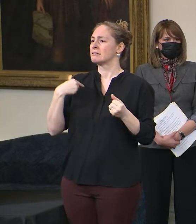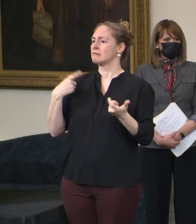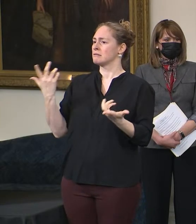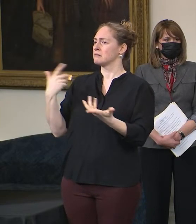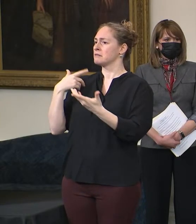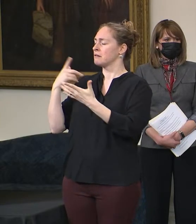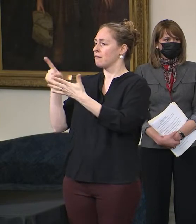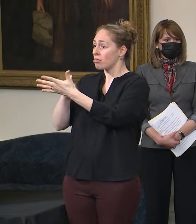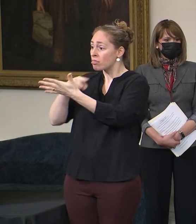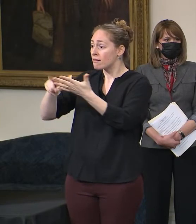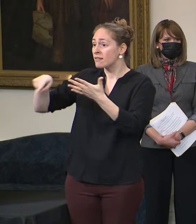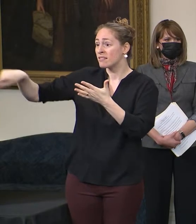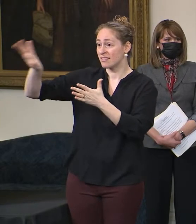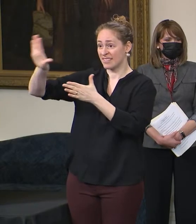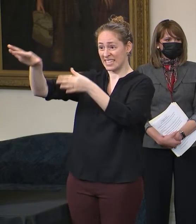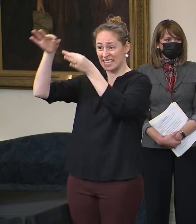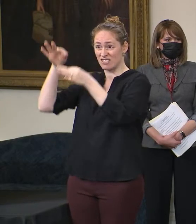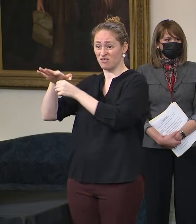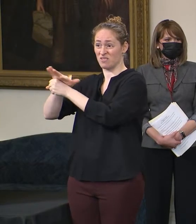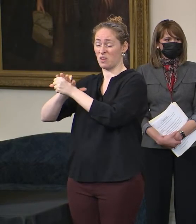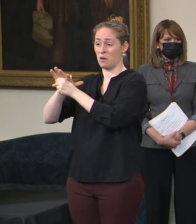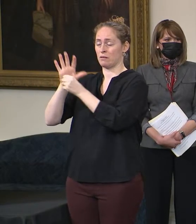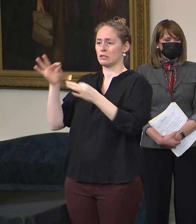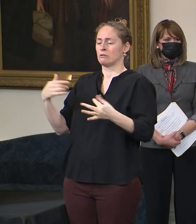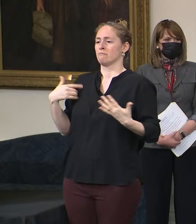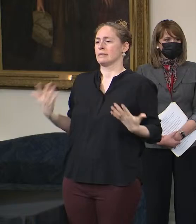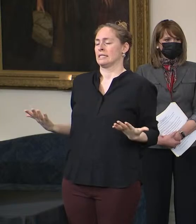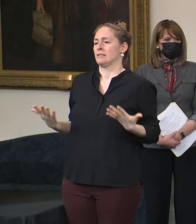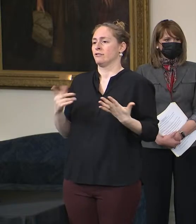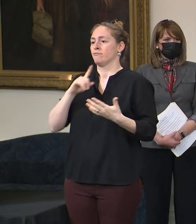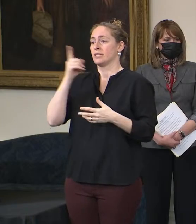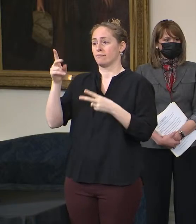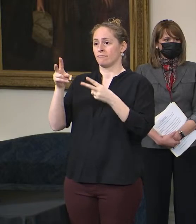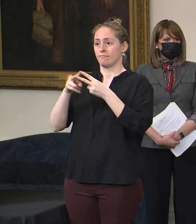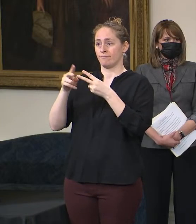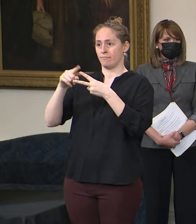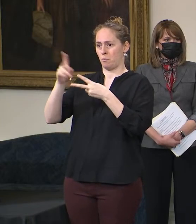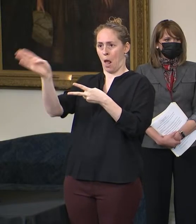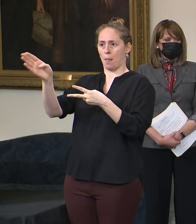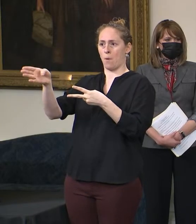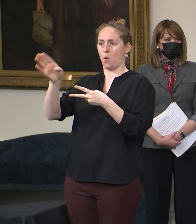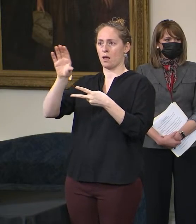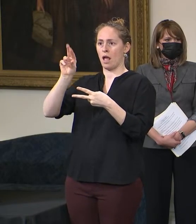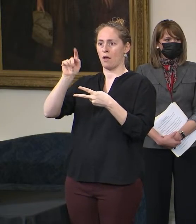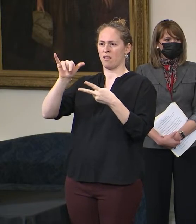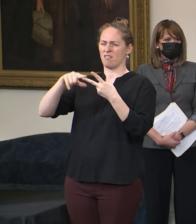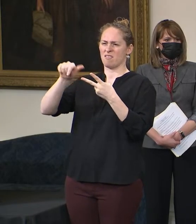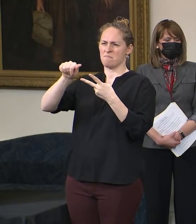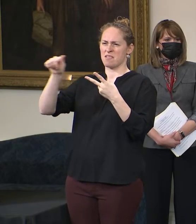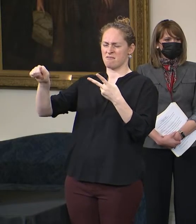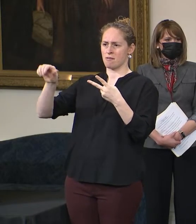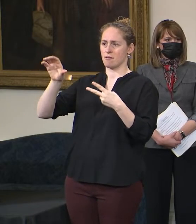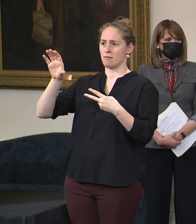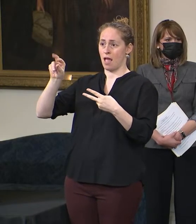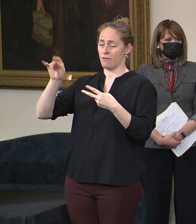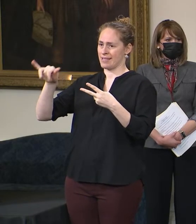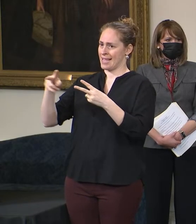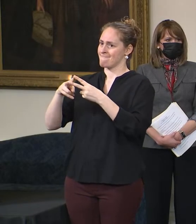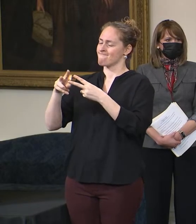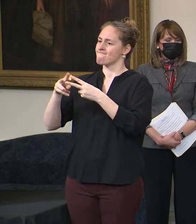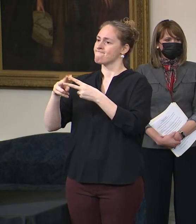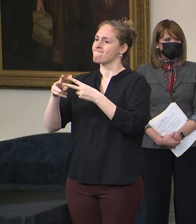have done. I think there are two of them that I think have taken at Baltimore City and Anne Arundel County, talking about closing outdoor dining. I don't know where that